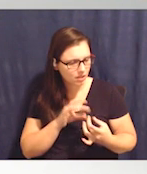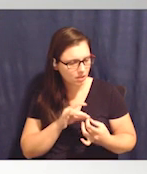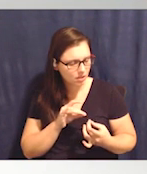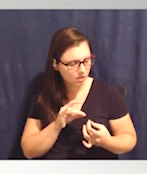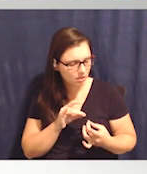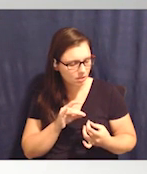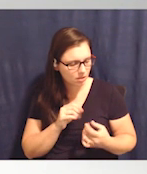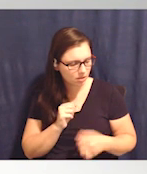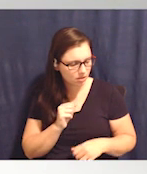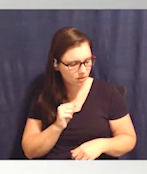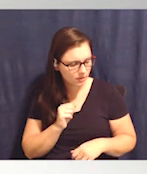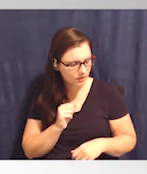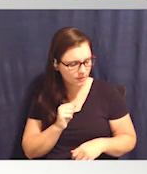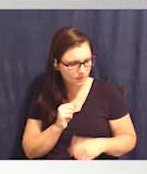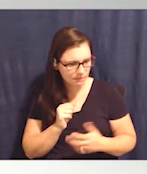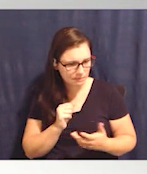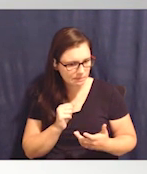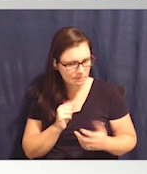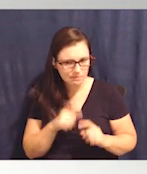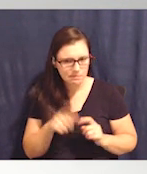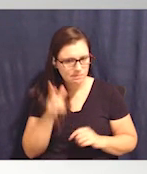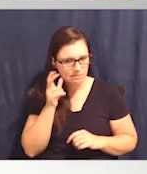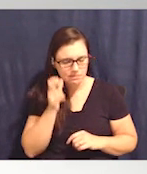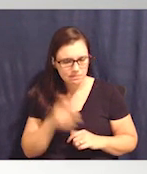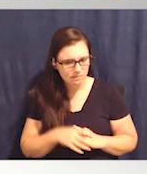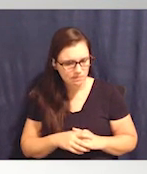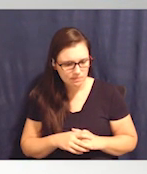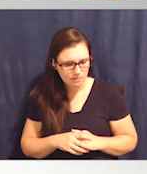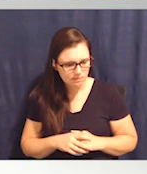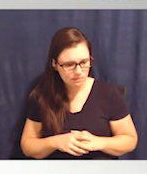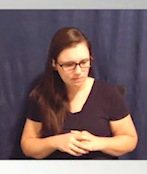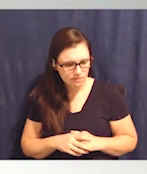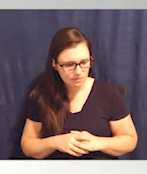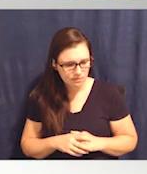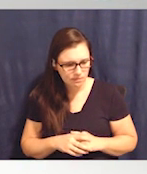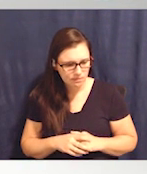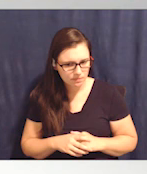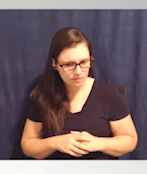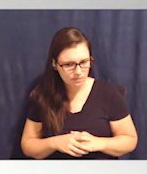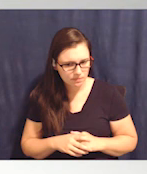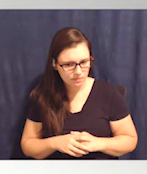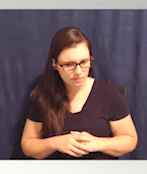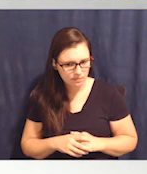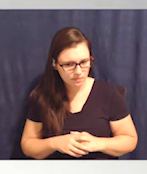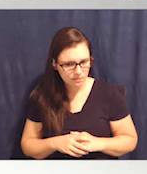So I tend to have my daughter what I can control. Okay.